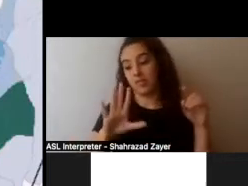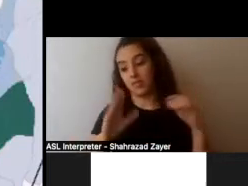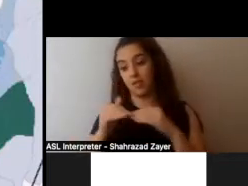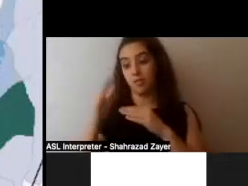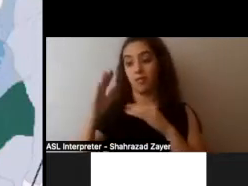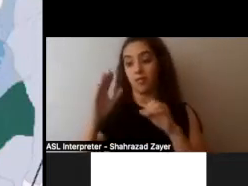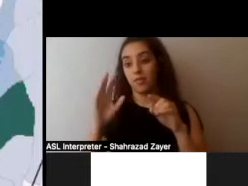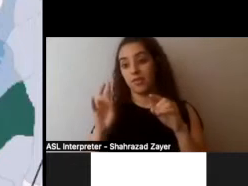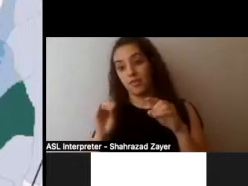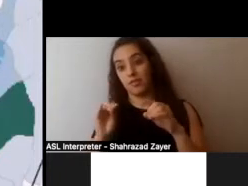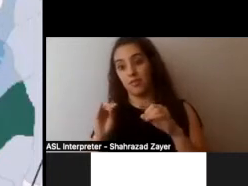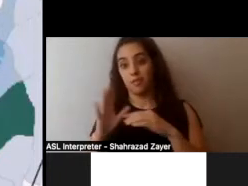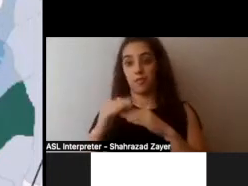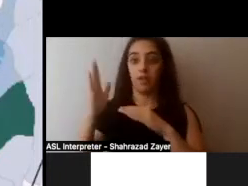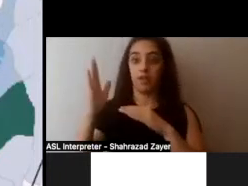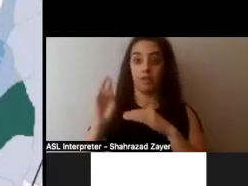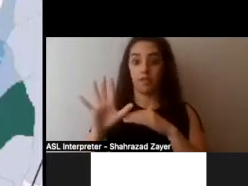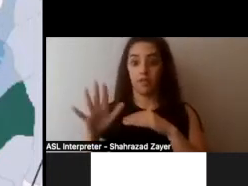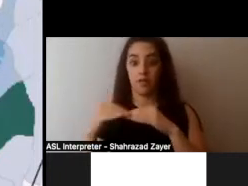out in 0.65. So